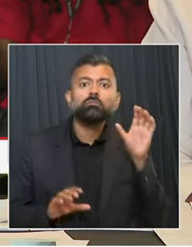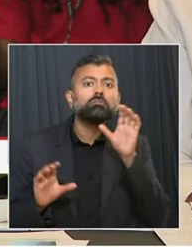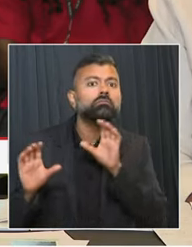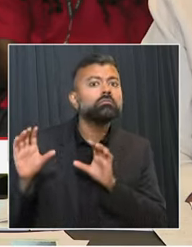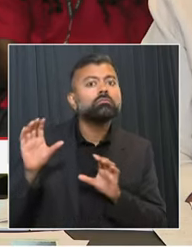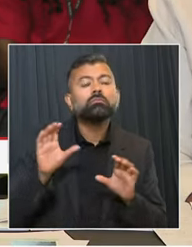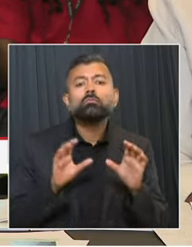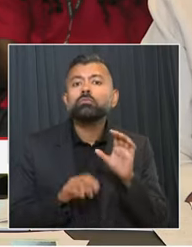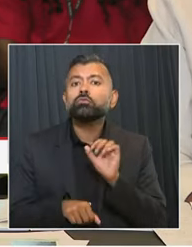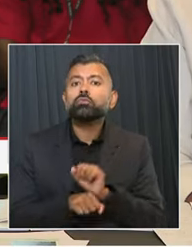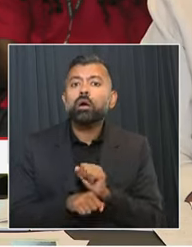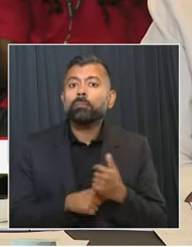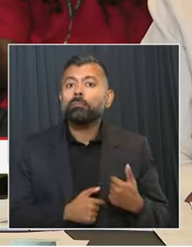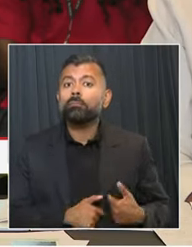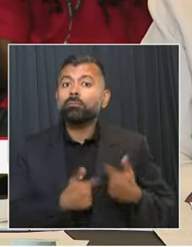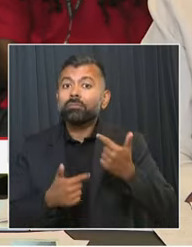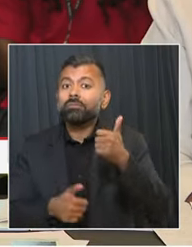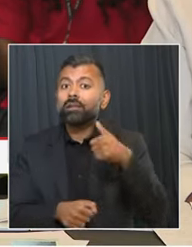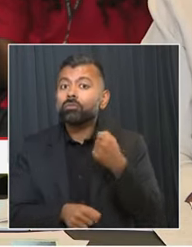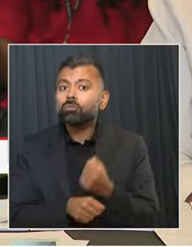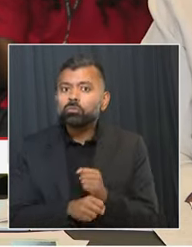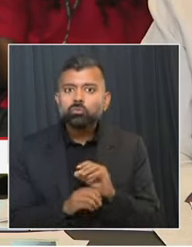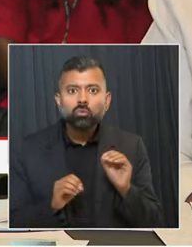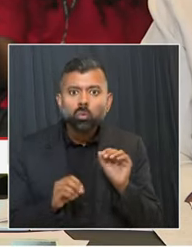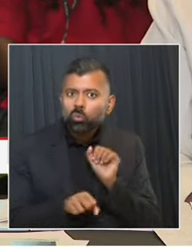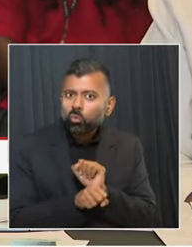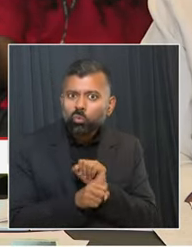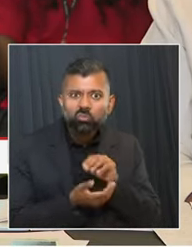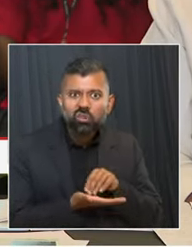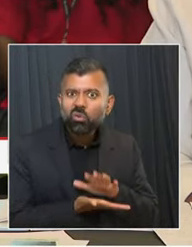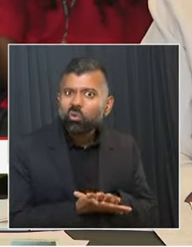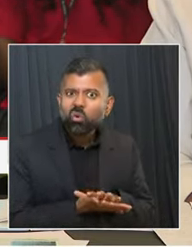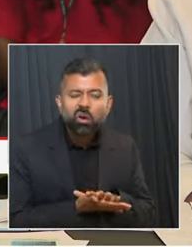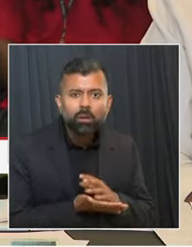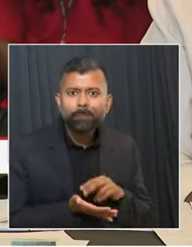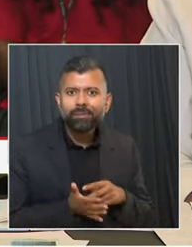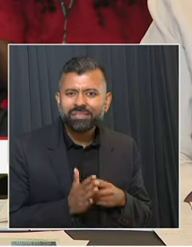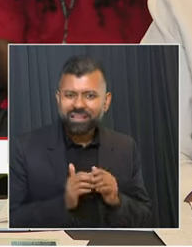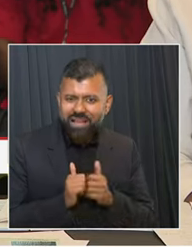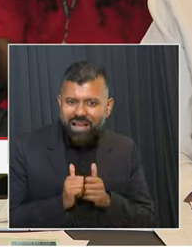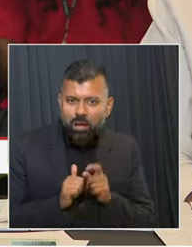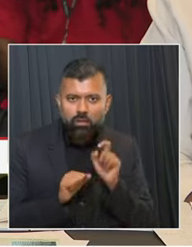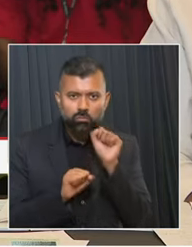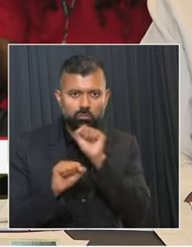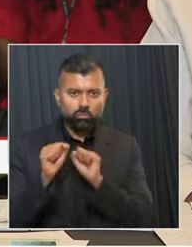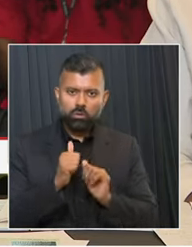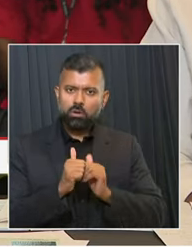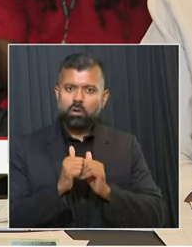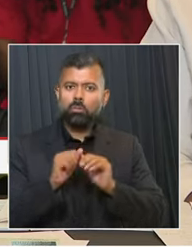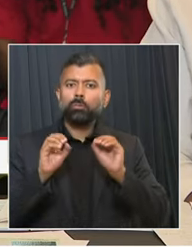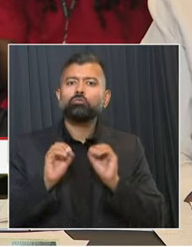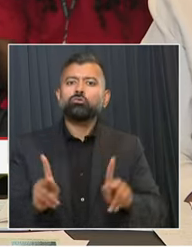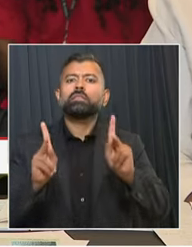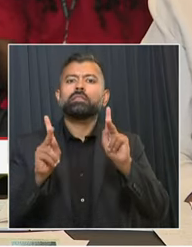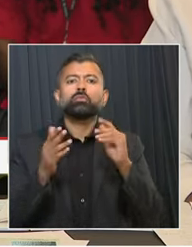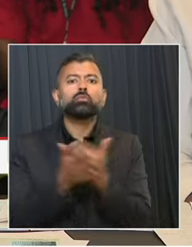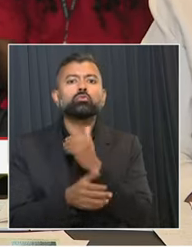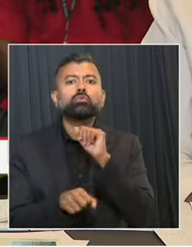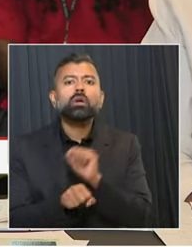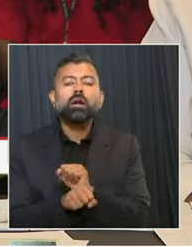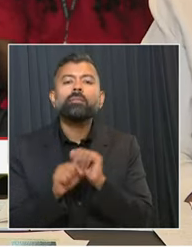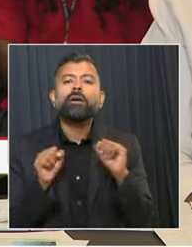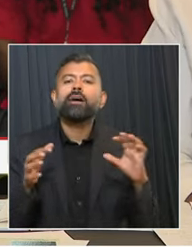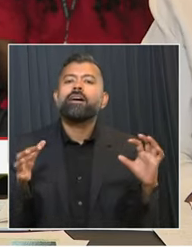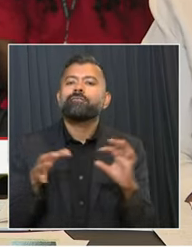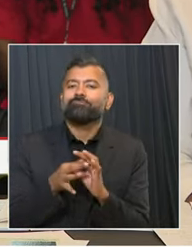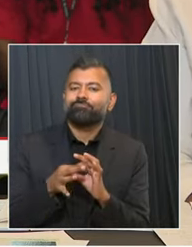sure that we have some strategies to keep them in DC and to get them reemployed in high growth sectors